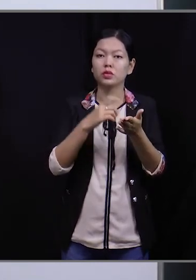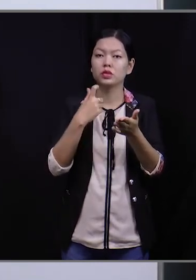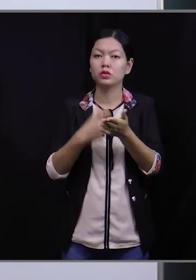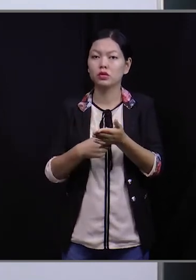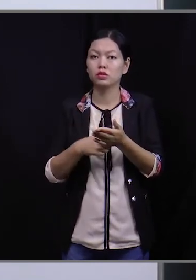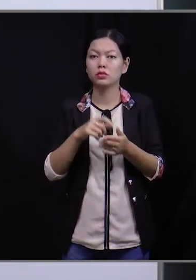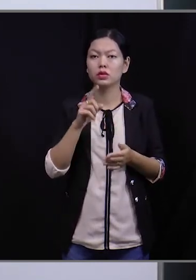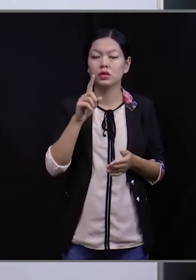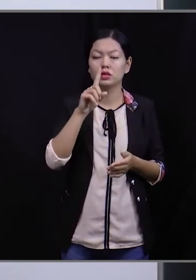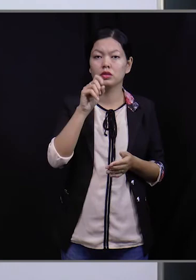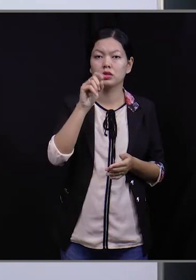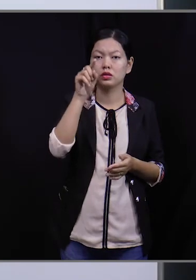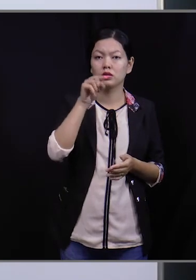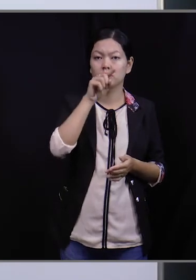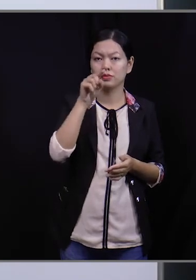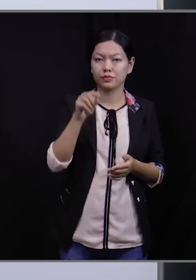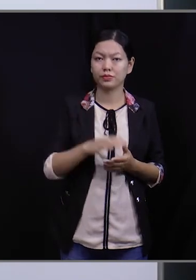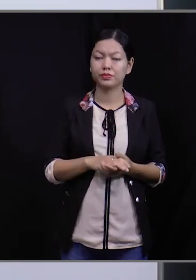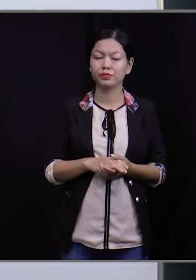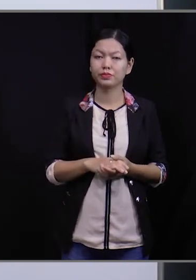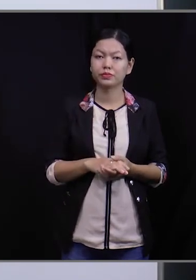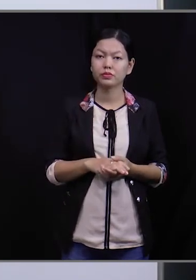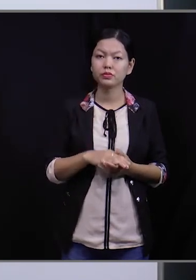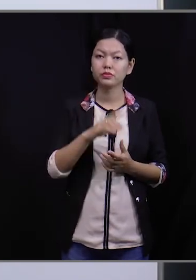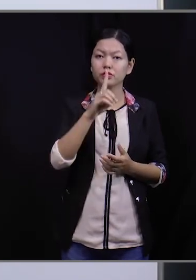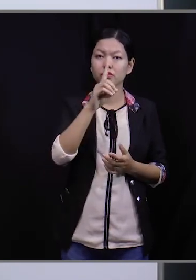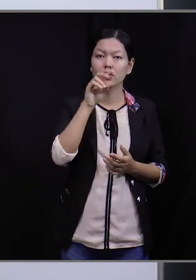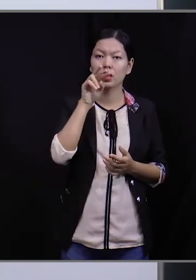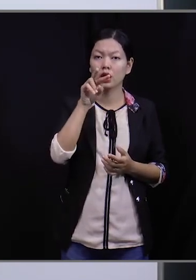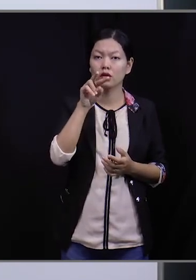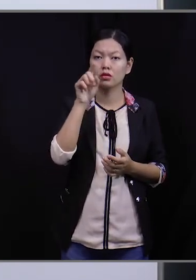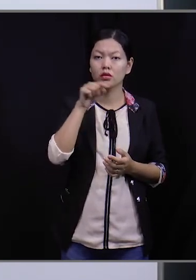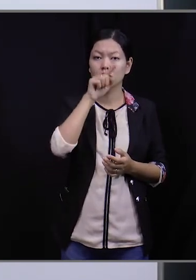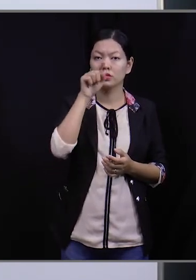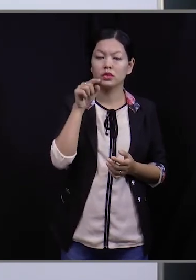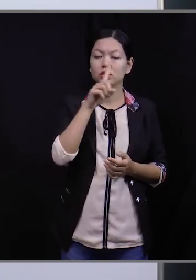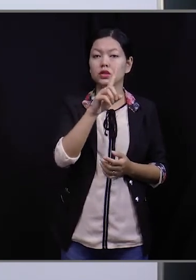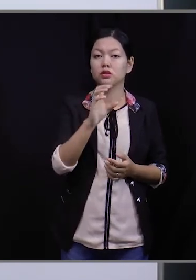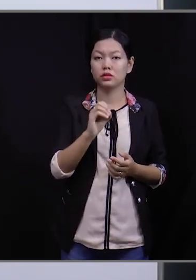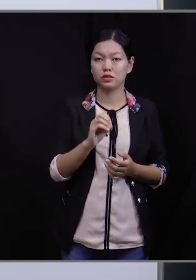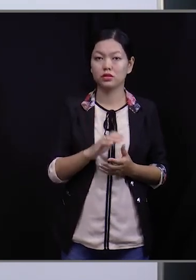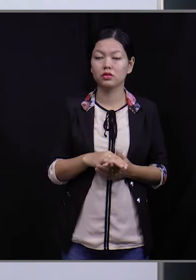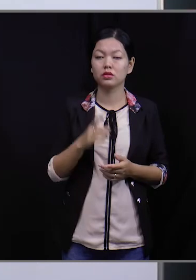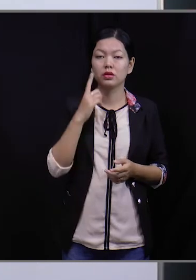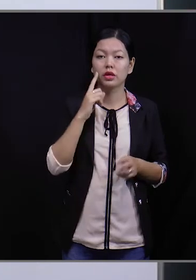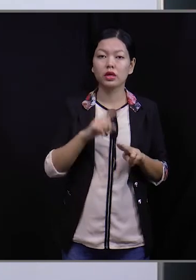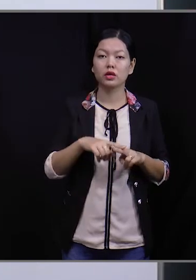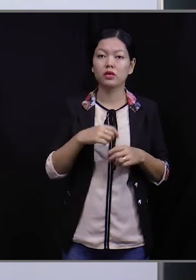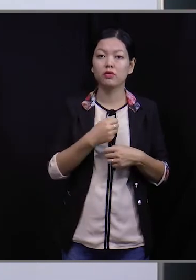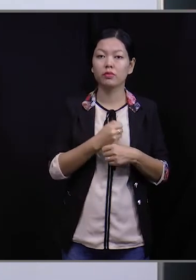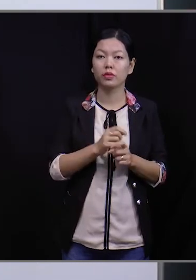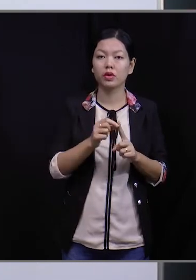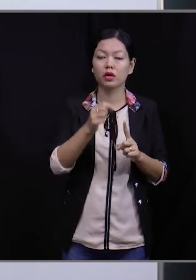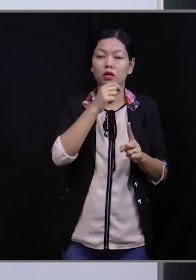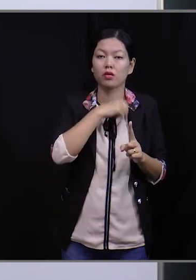How much is 10% of 100? It's just 10 or not. So even if you produce a security which